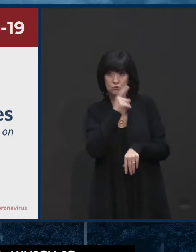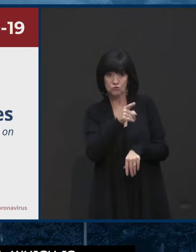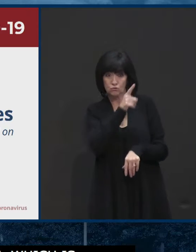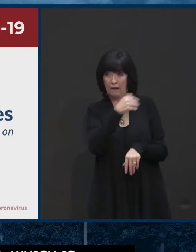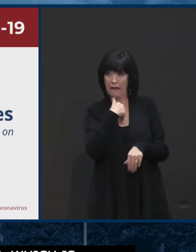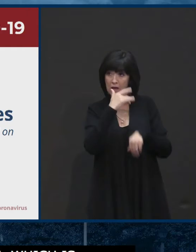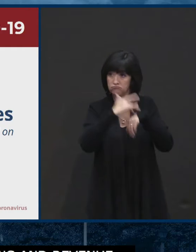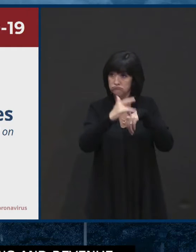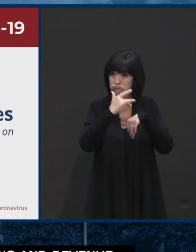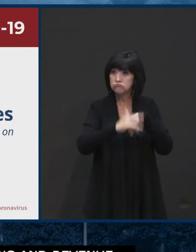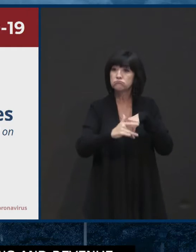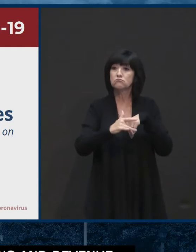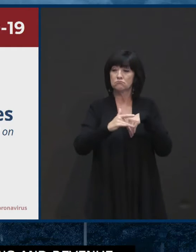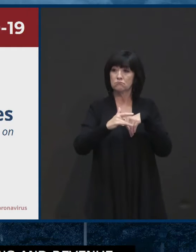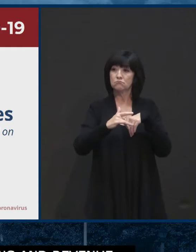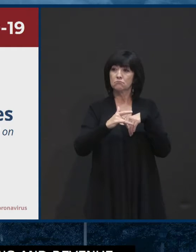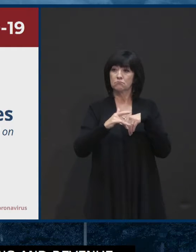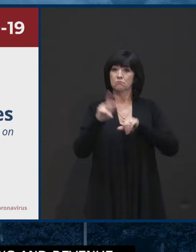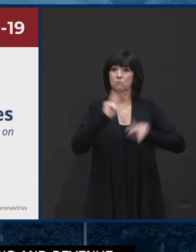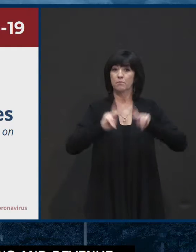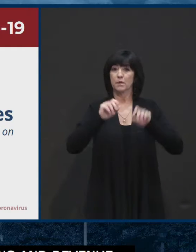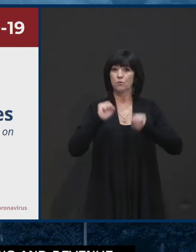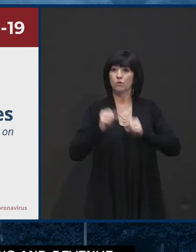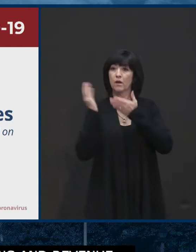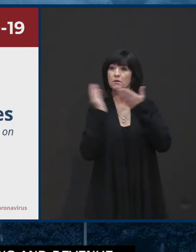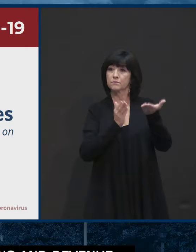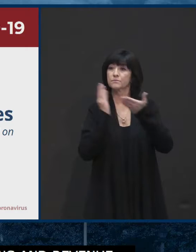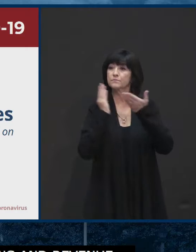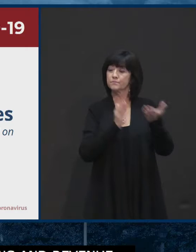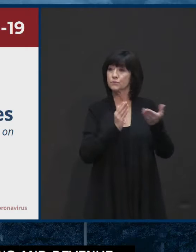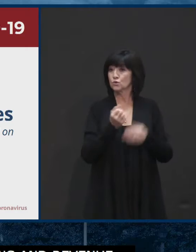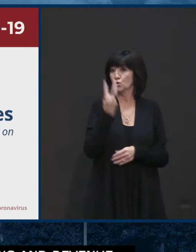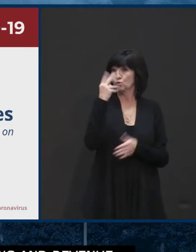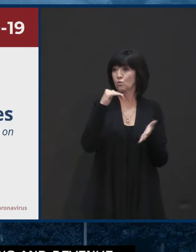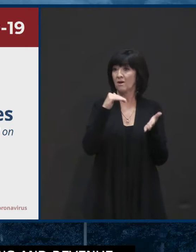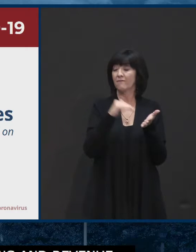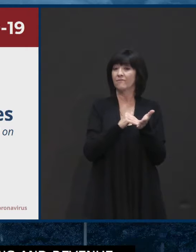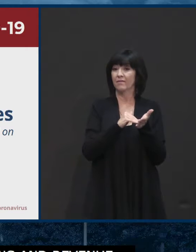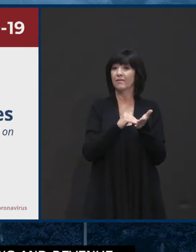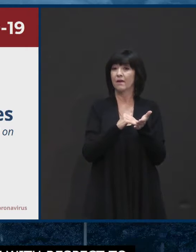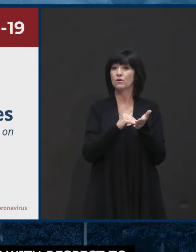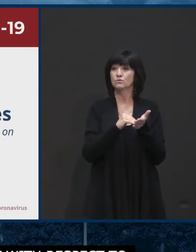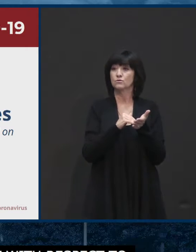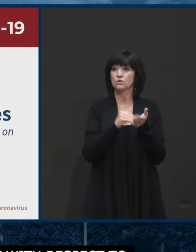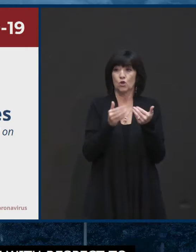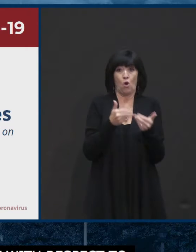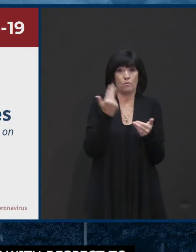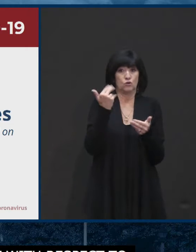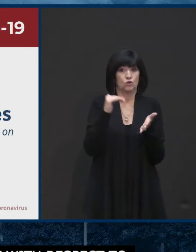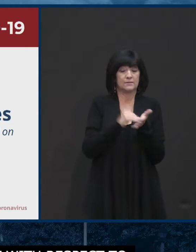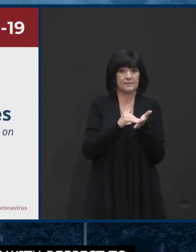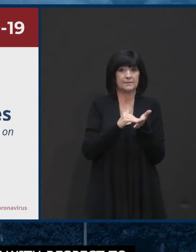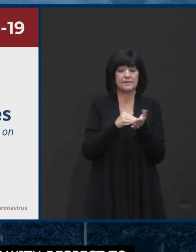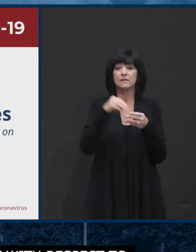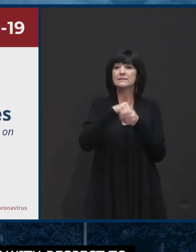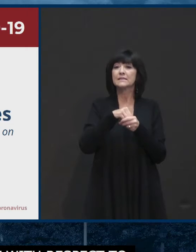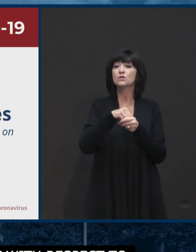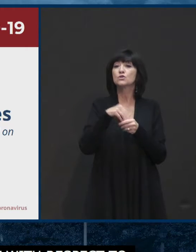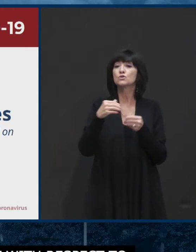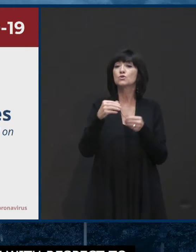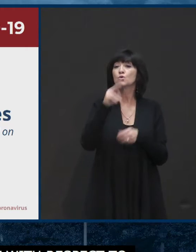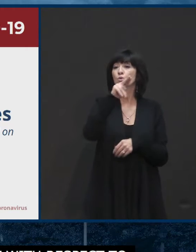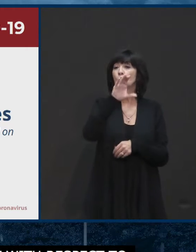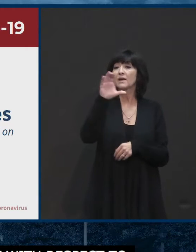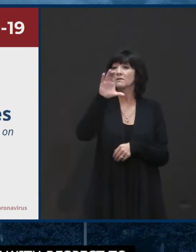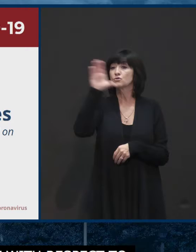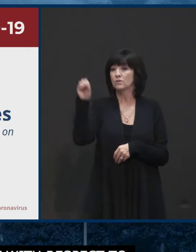hospitalization and the capacity there. So 12,000, almost 13,000 positive cases in Newcastle County,